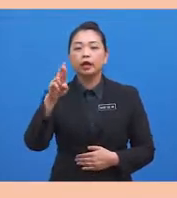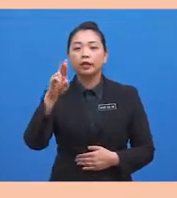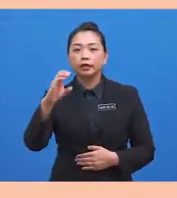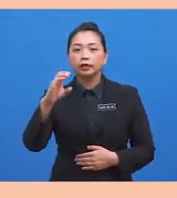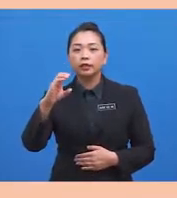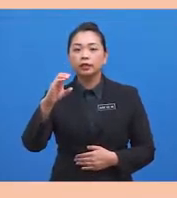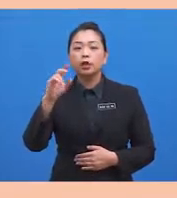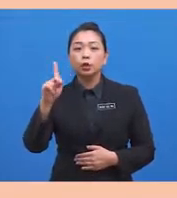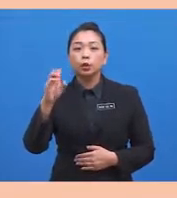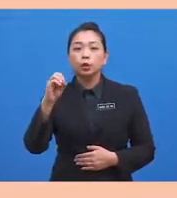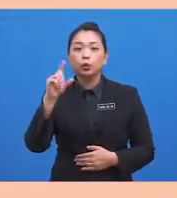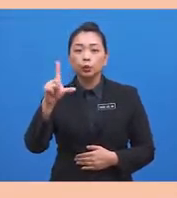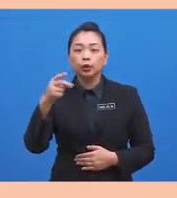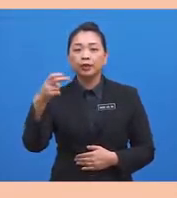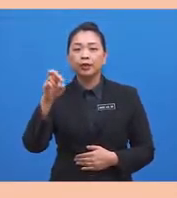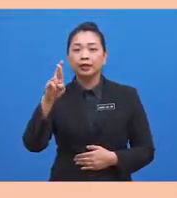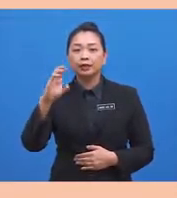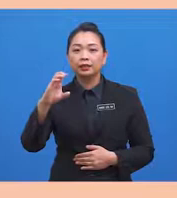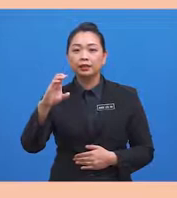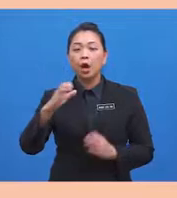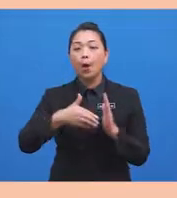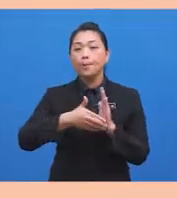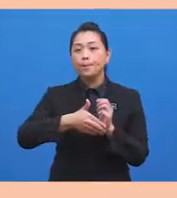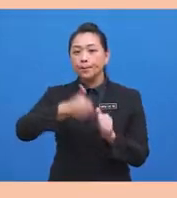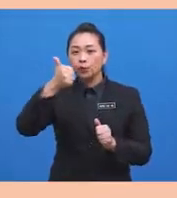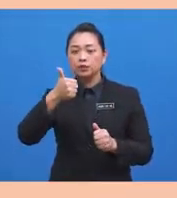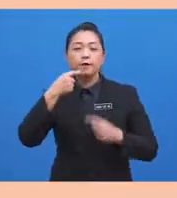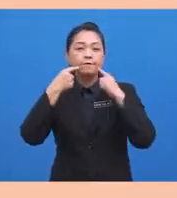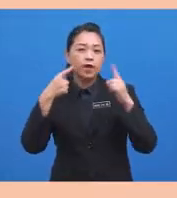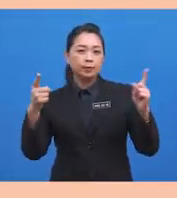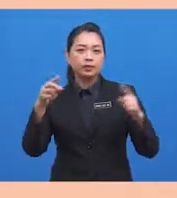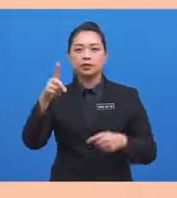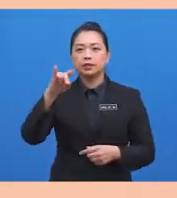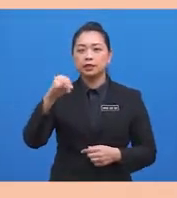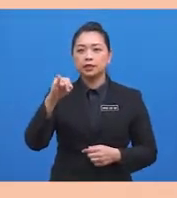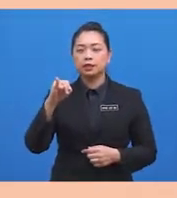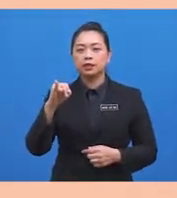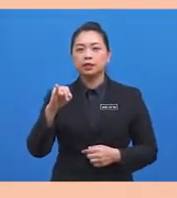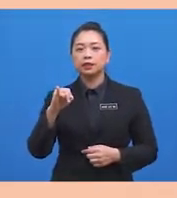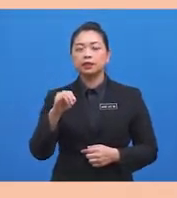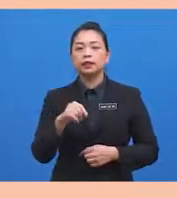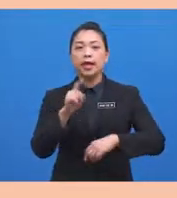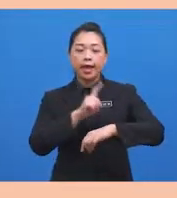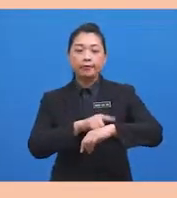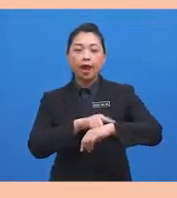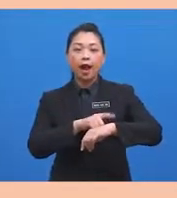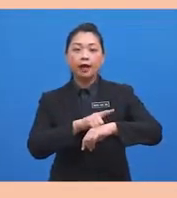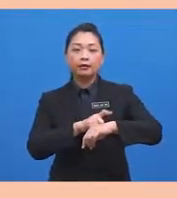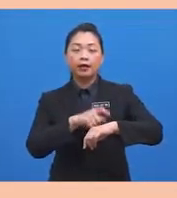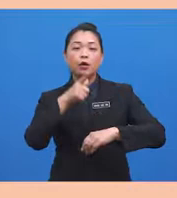the era known as the old school. The best meaning will be a long and distinct period of